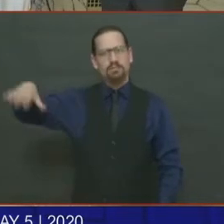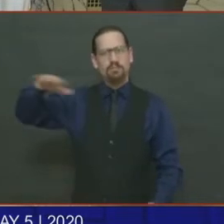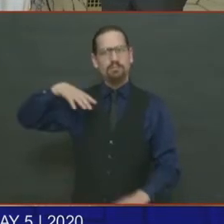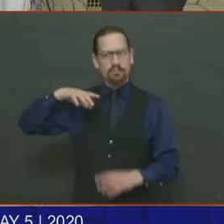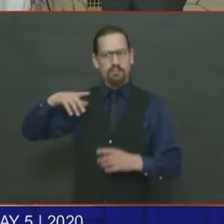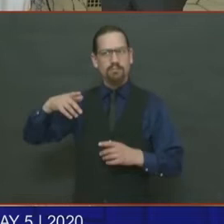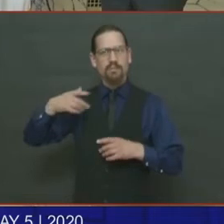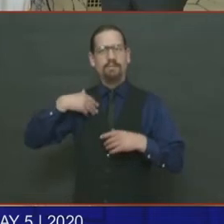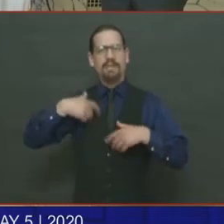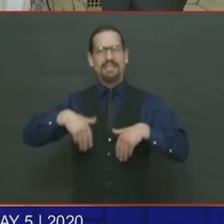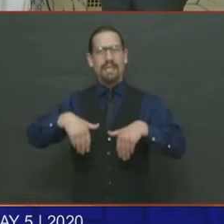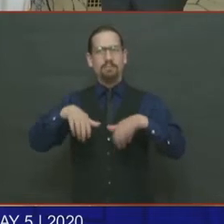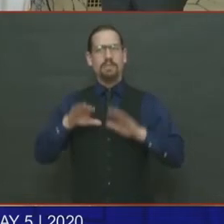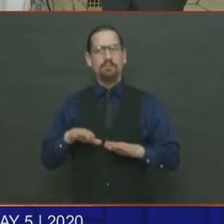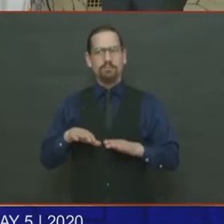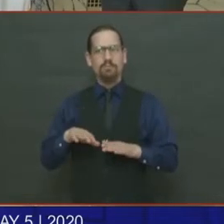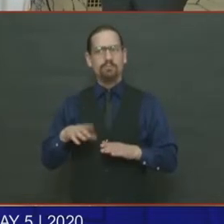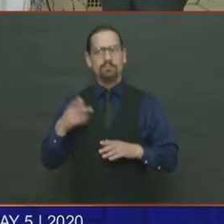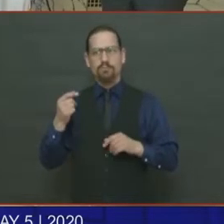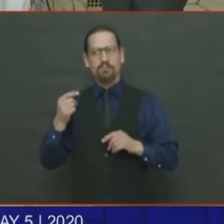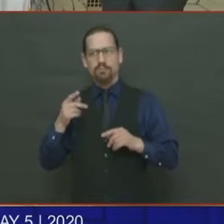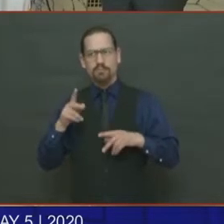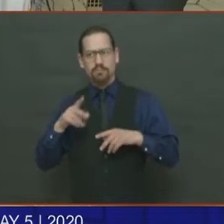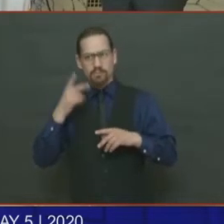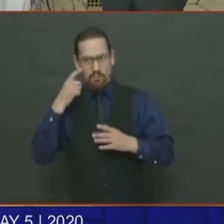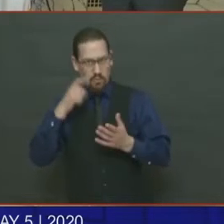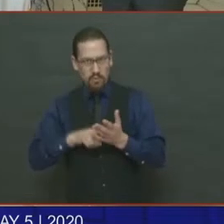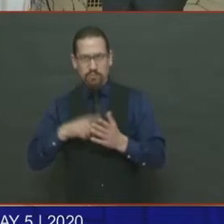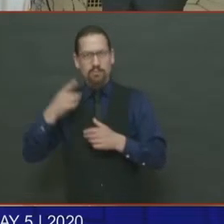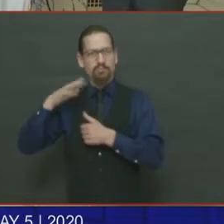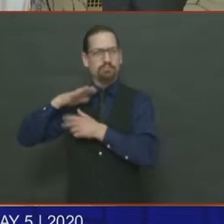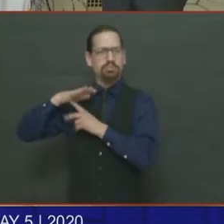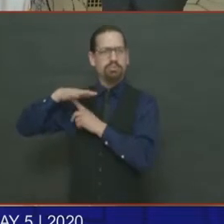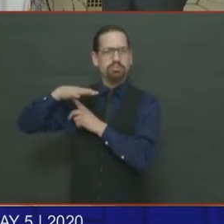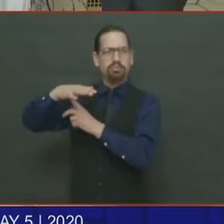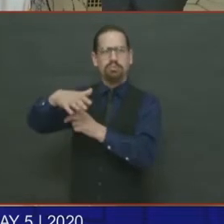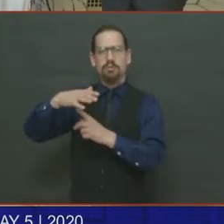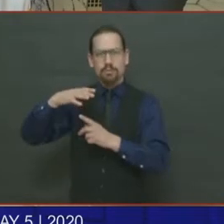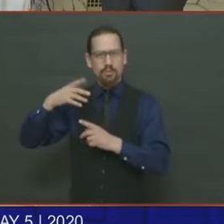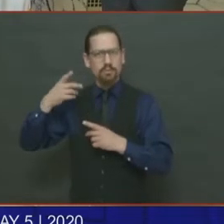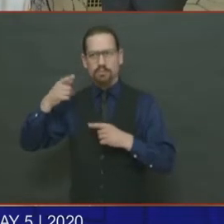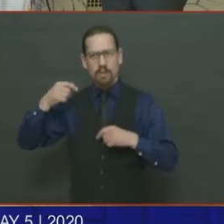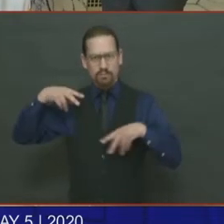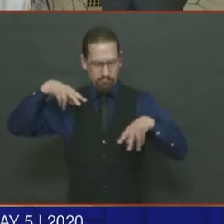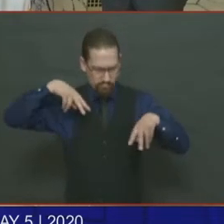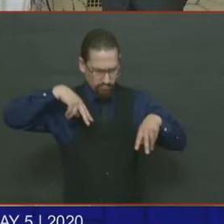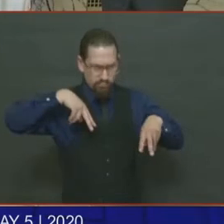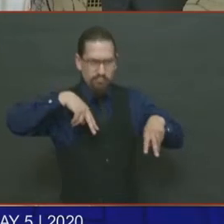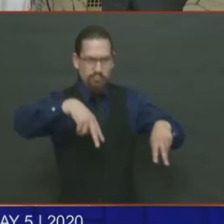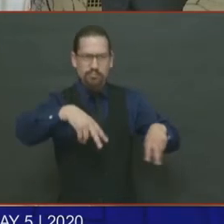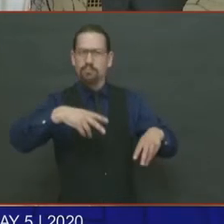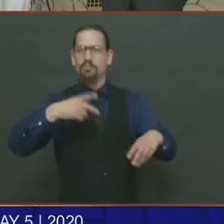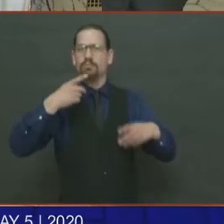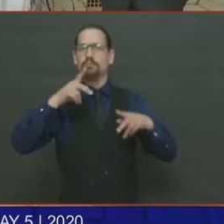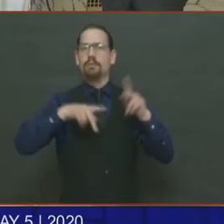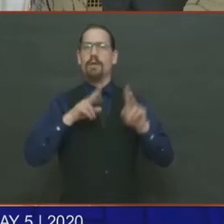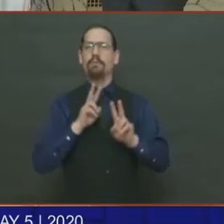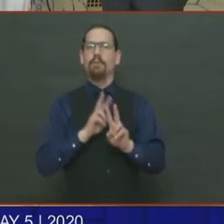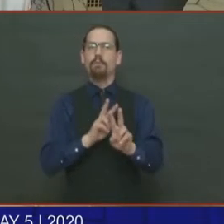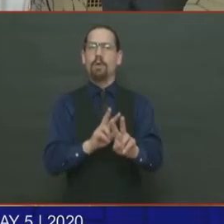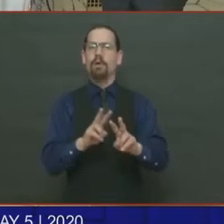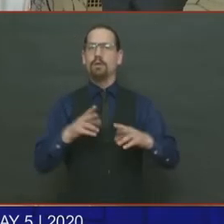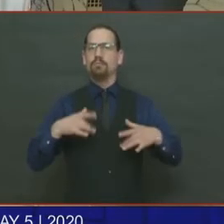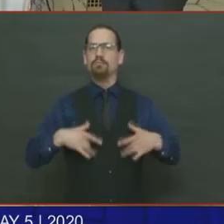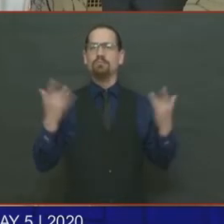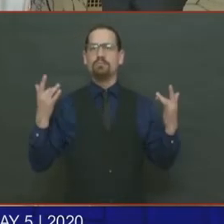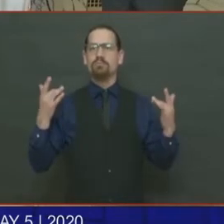technology is being used to monitor crowds? Will the governor relax crowd restrictions in phase 1 regarding funerals?